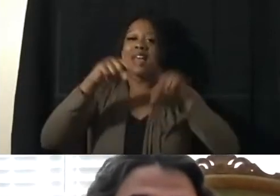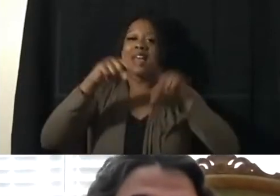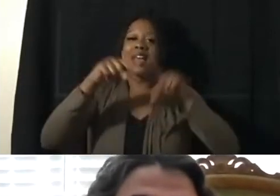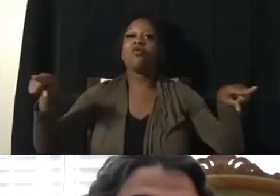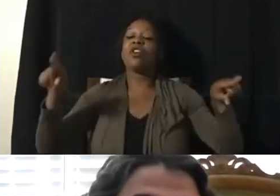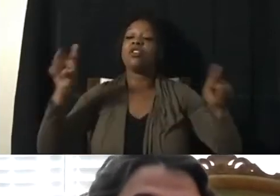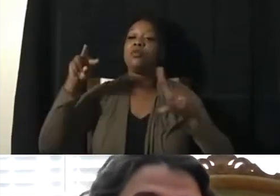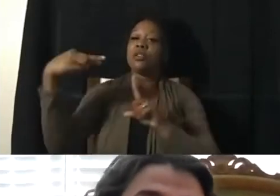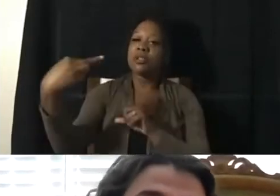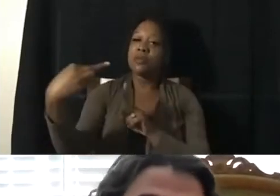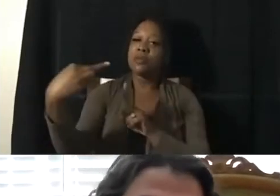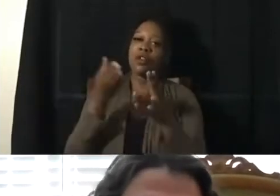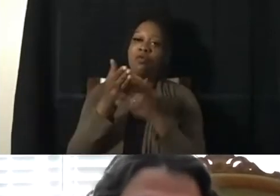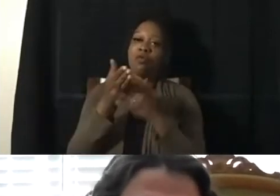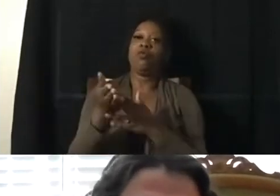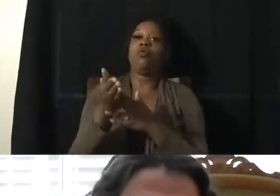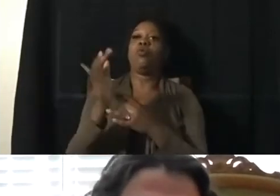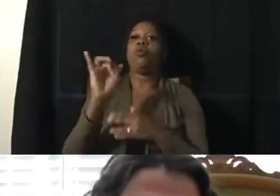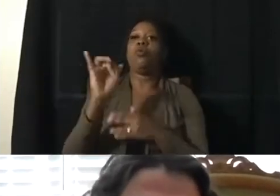media that is being consumed.